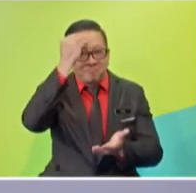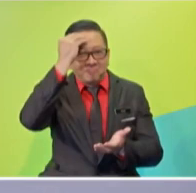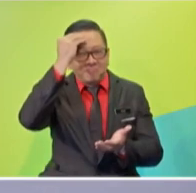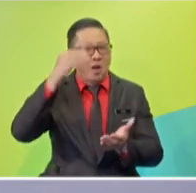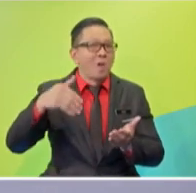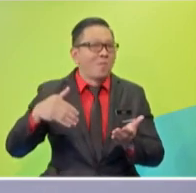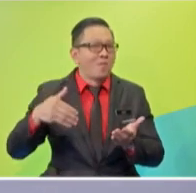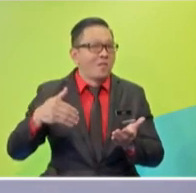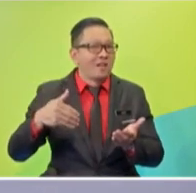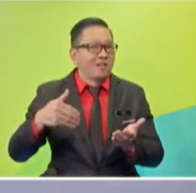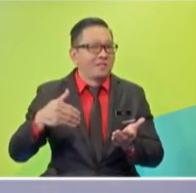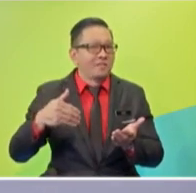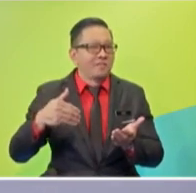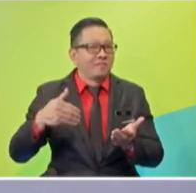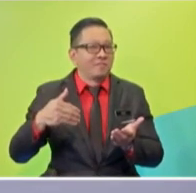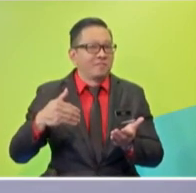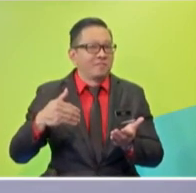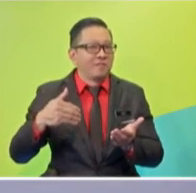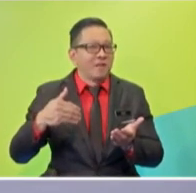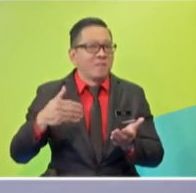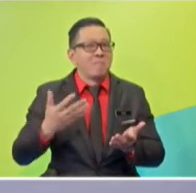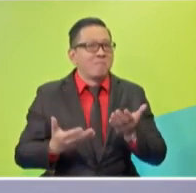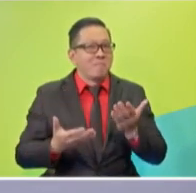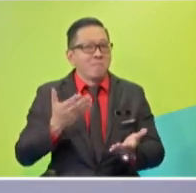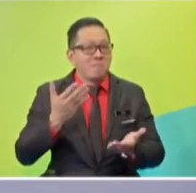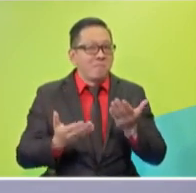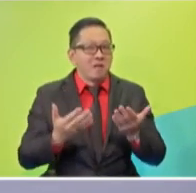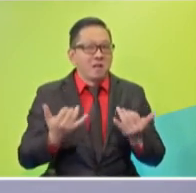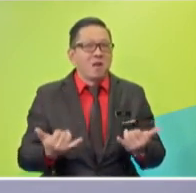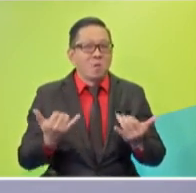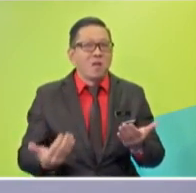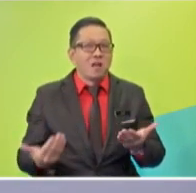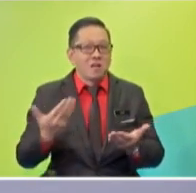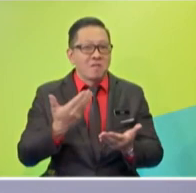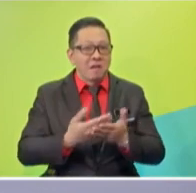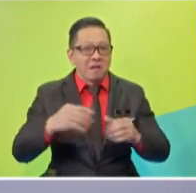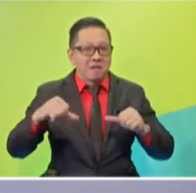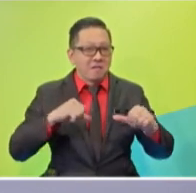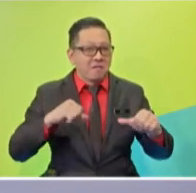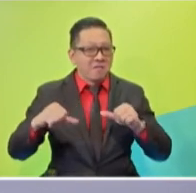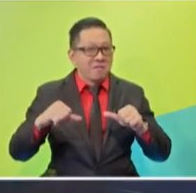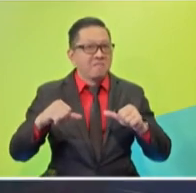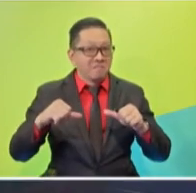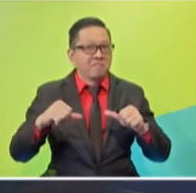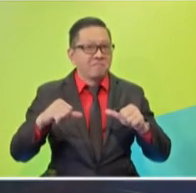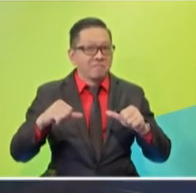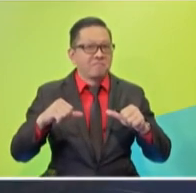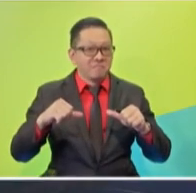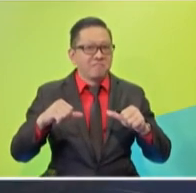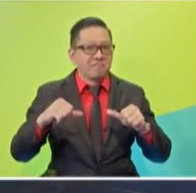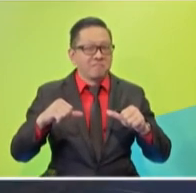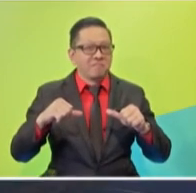that, let's perhaps... I'm pretty sure we have an activity that we wanted to do, right? Yep.